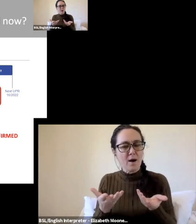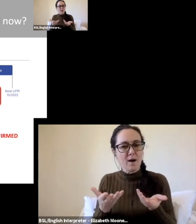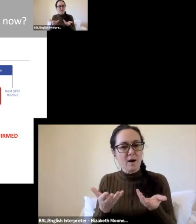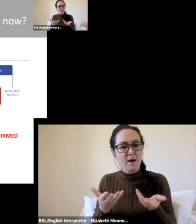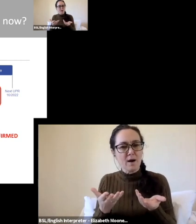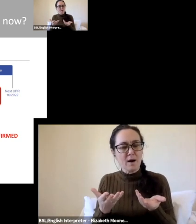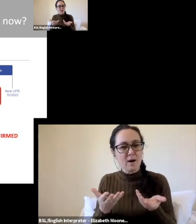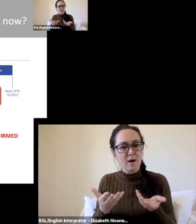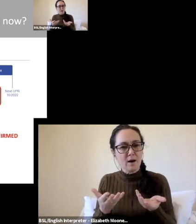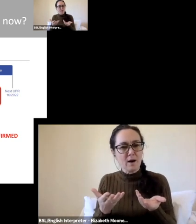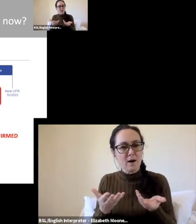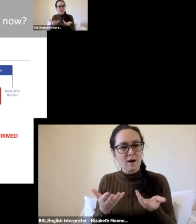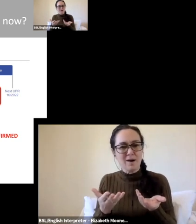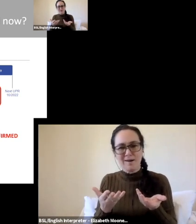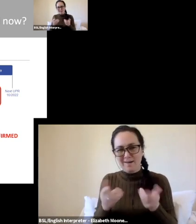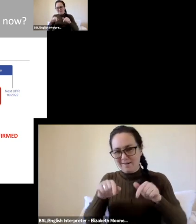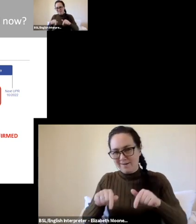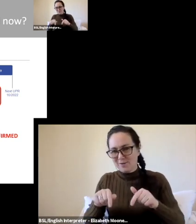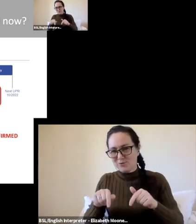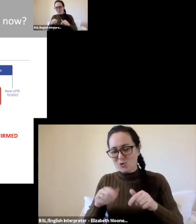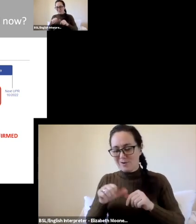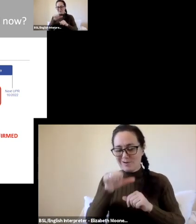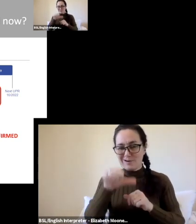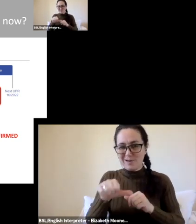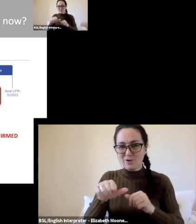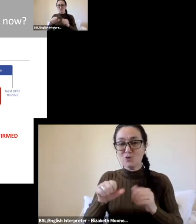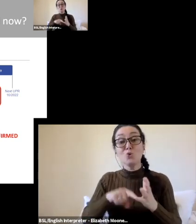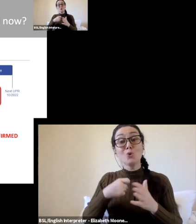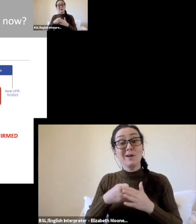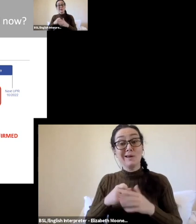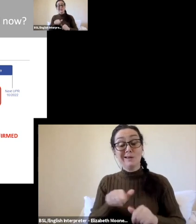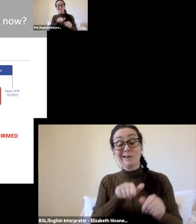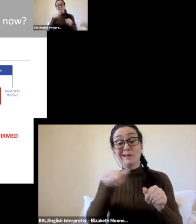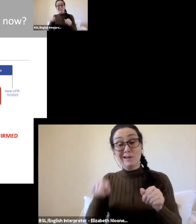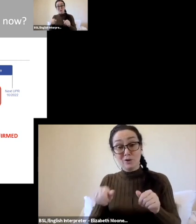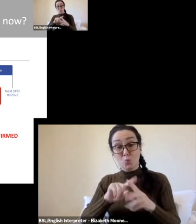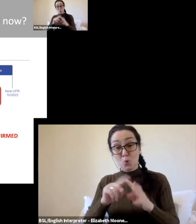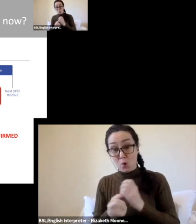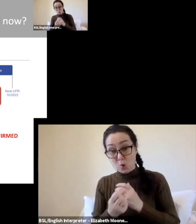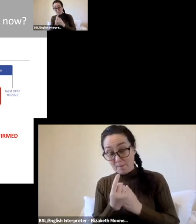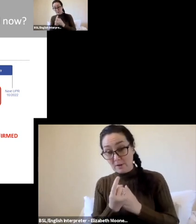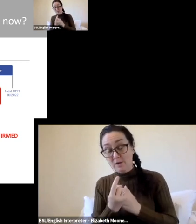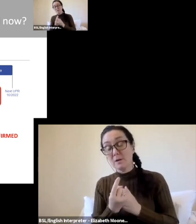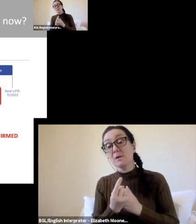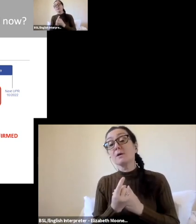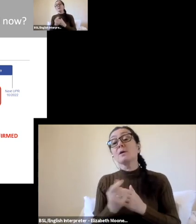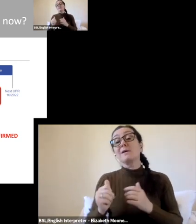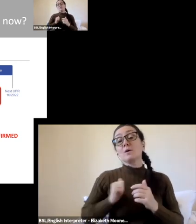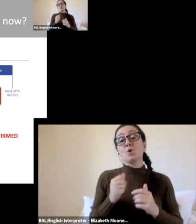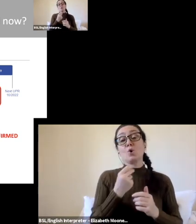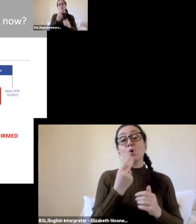regarding the next review of UK, that for the moment is scheduled in October